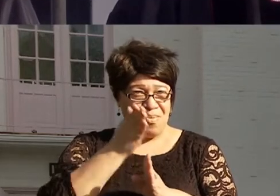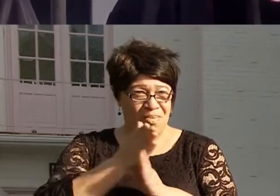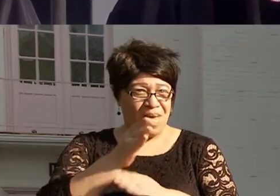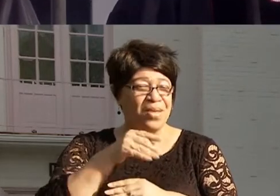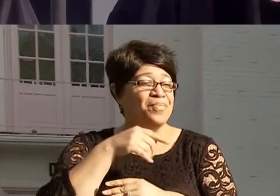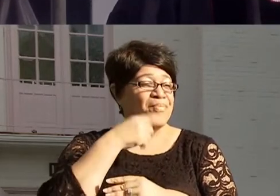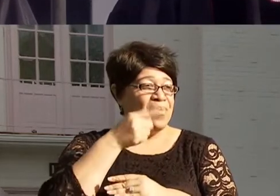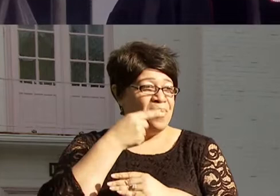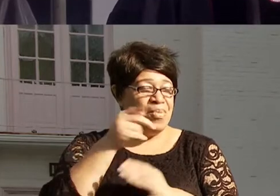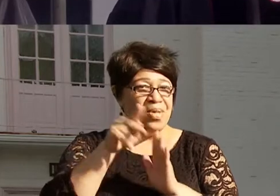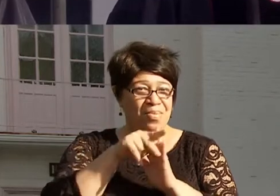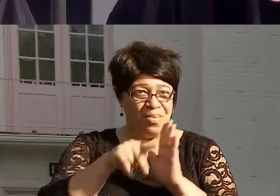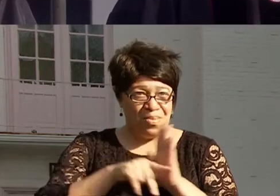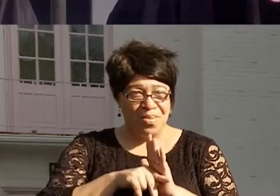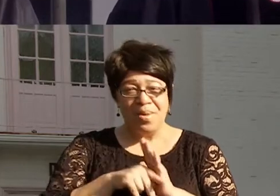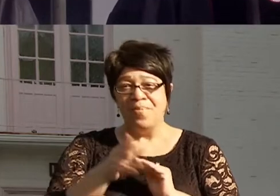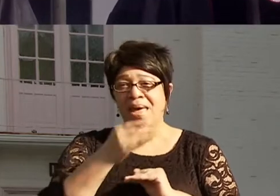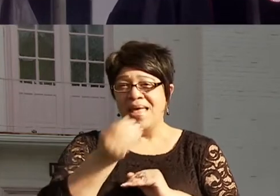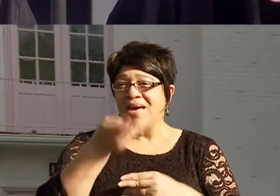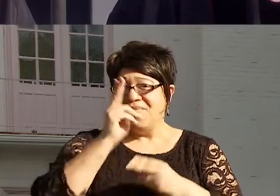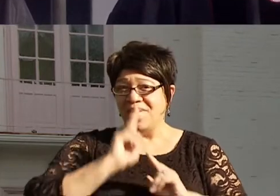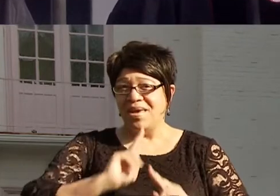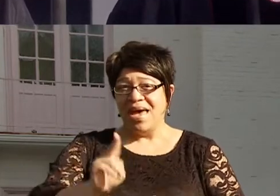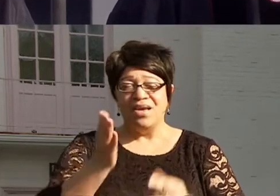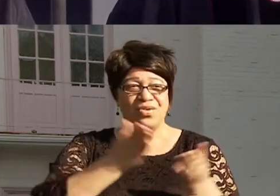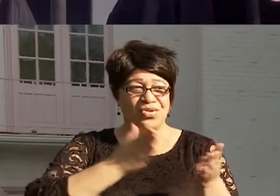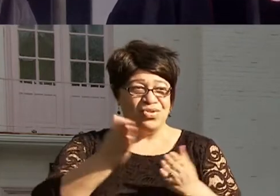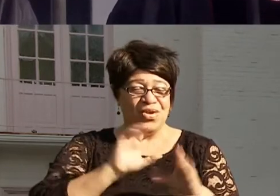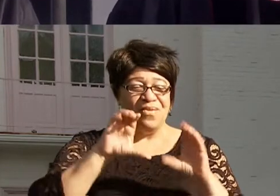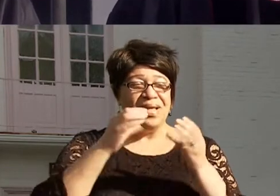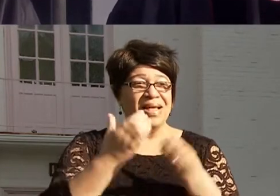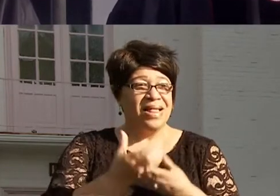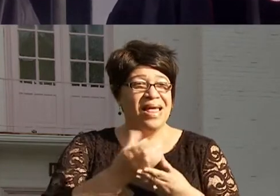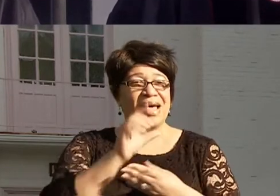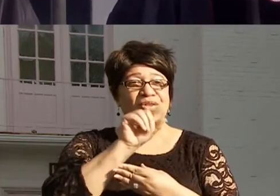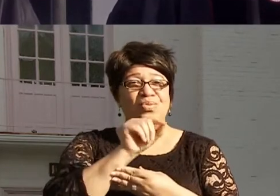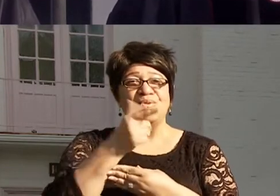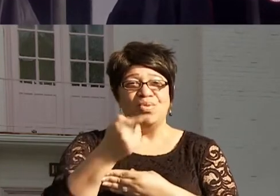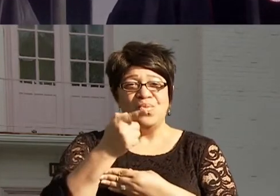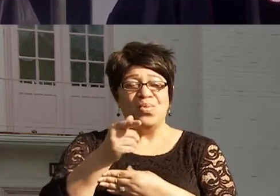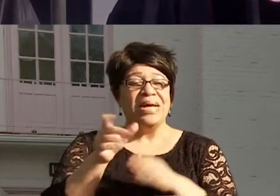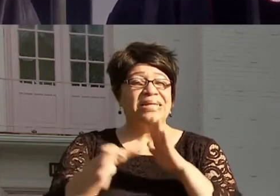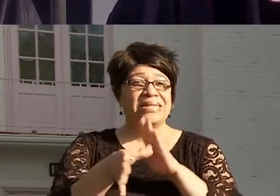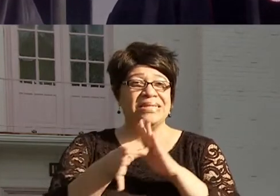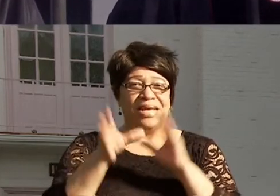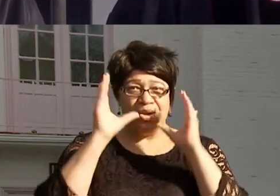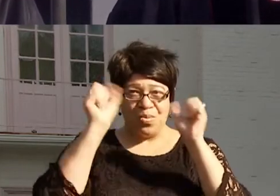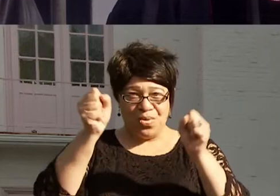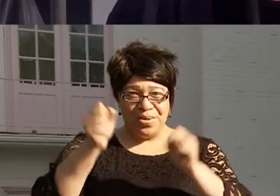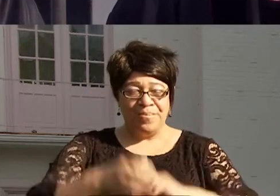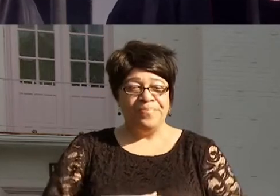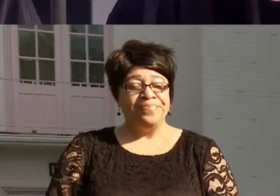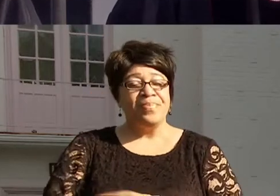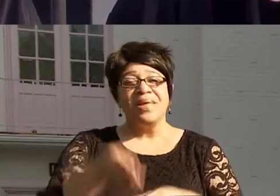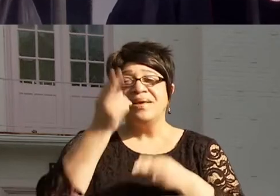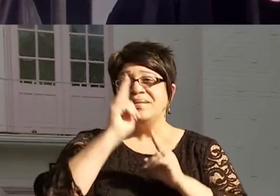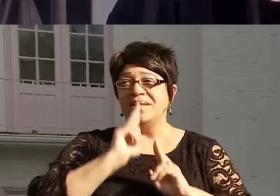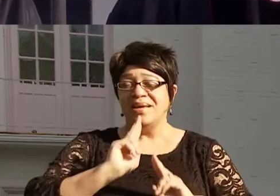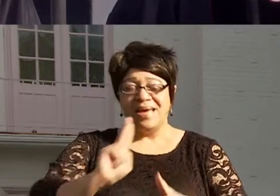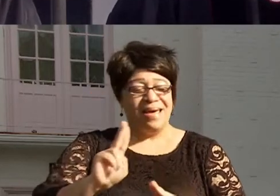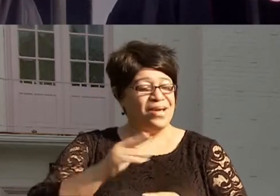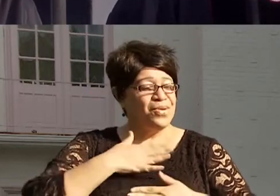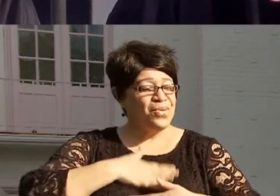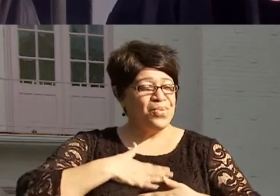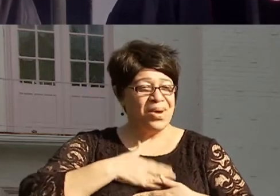had the distinct honor this year of serving as the class of 2021 senior class president. It is an honor and a pleasure